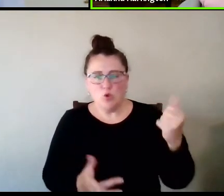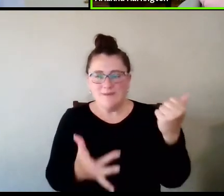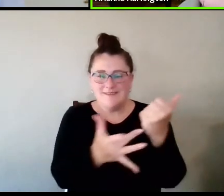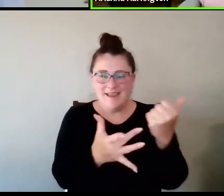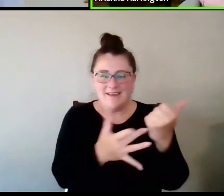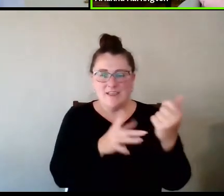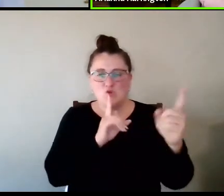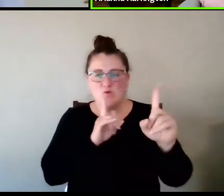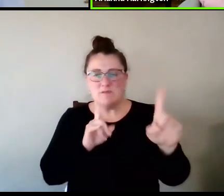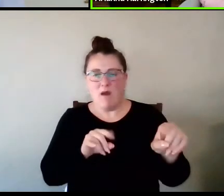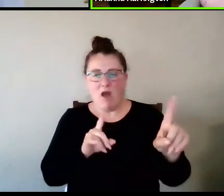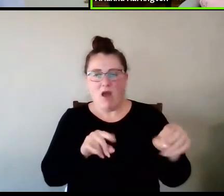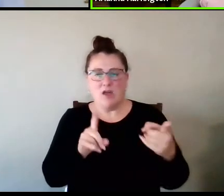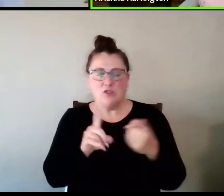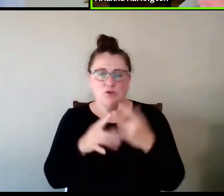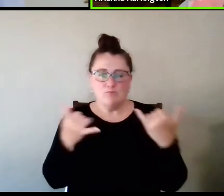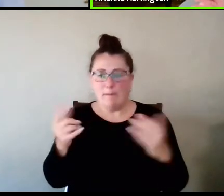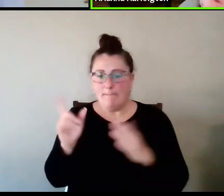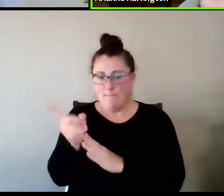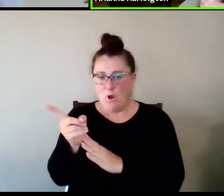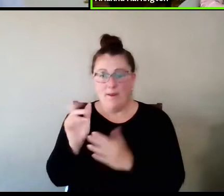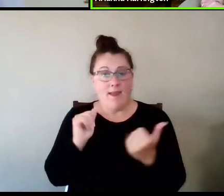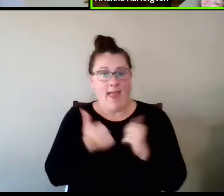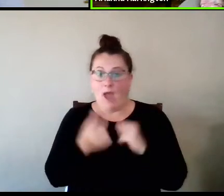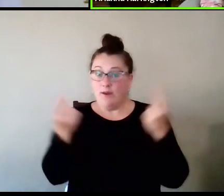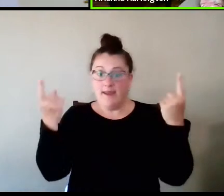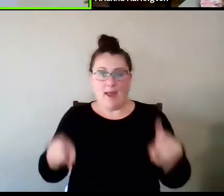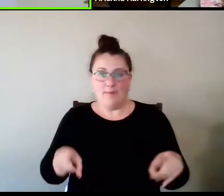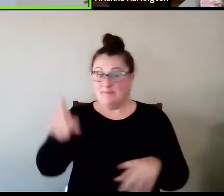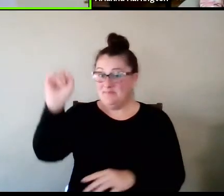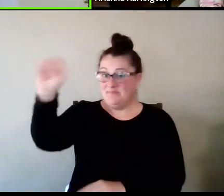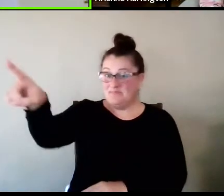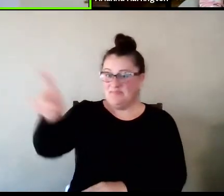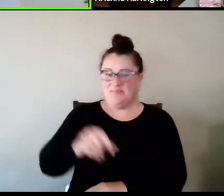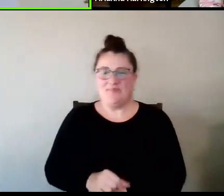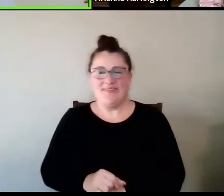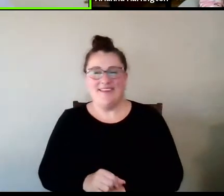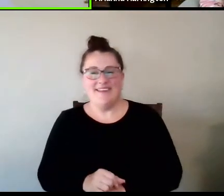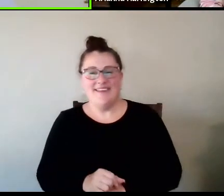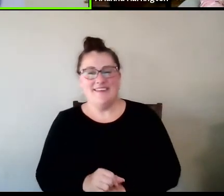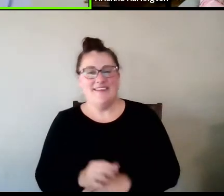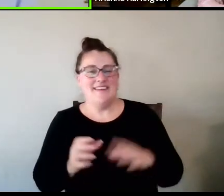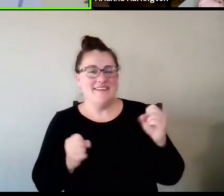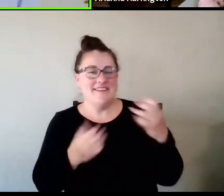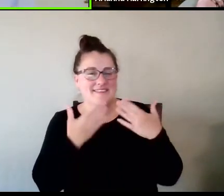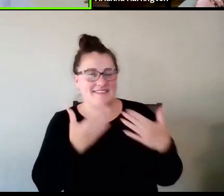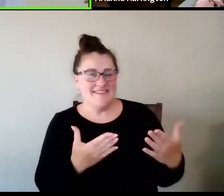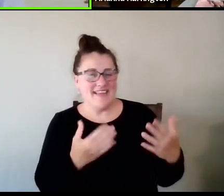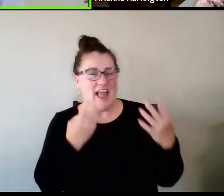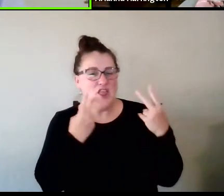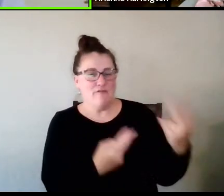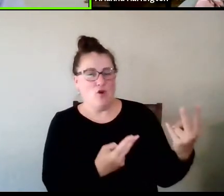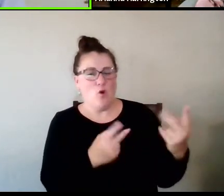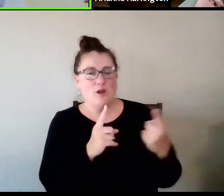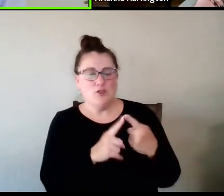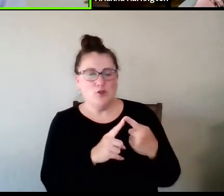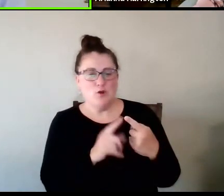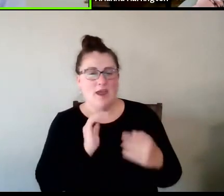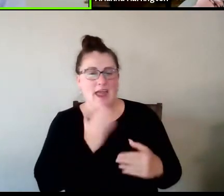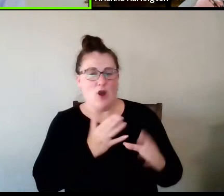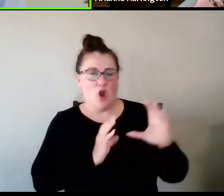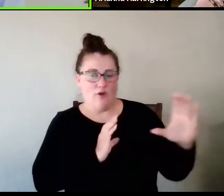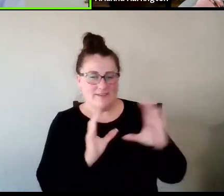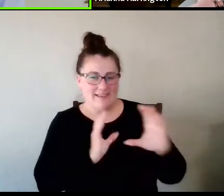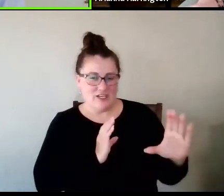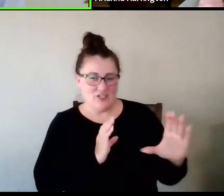respond to the current moment? So how did it happen? You're so kind, Arianna, and I so look forward to our